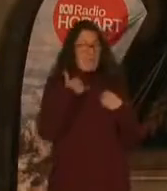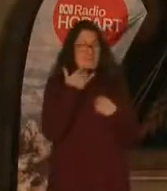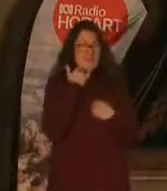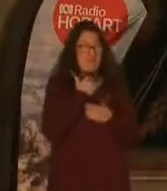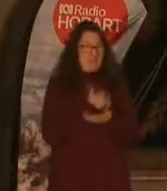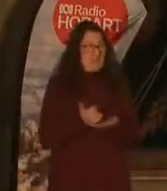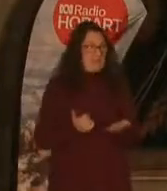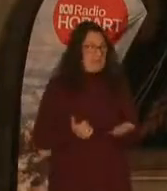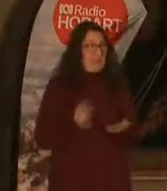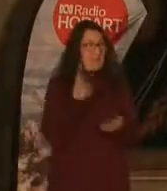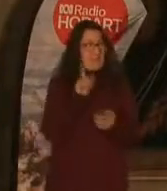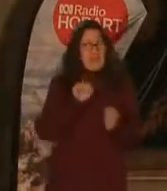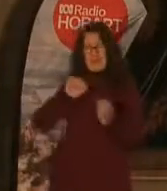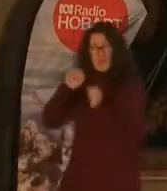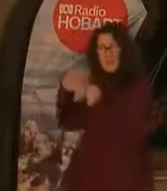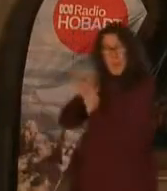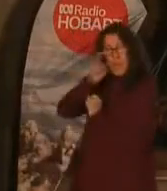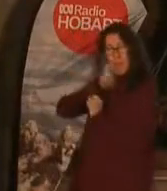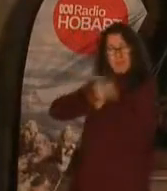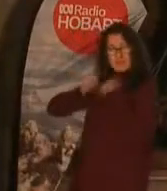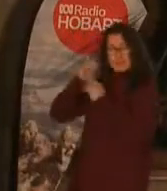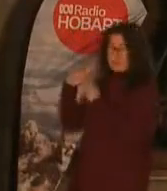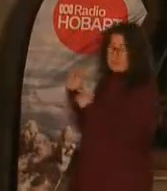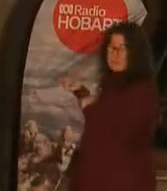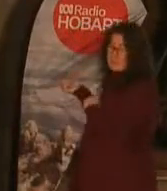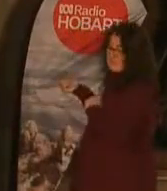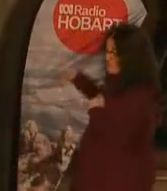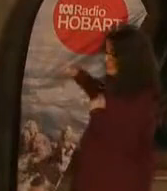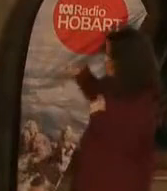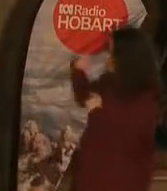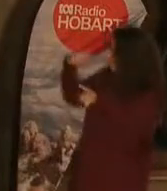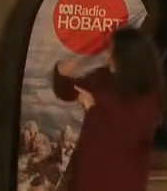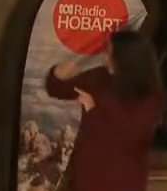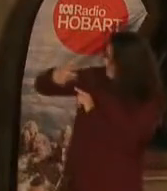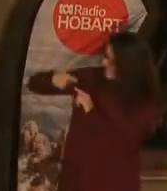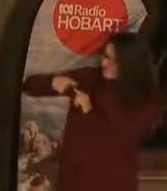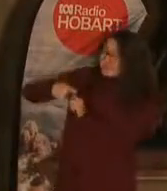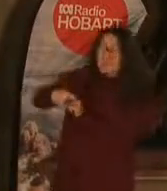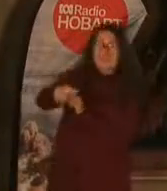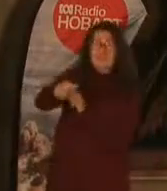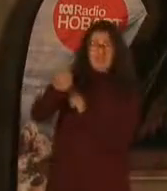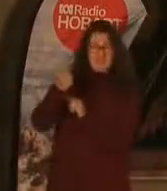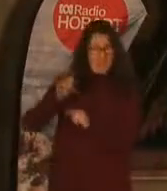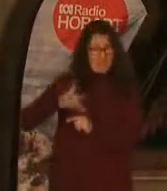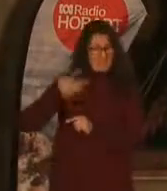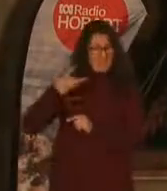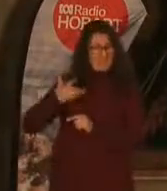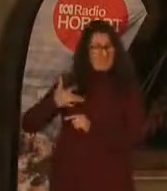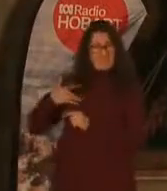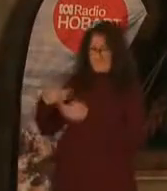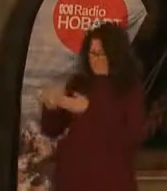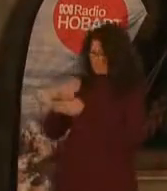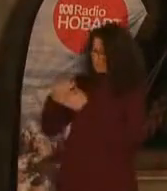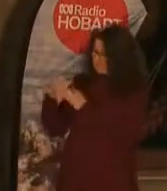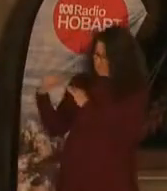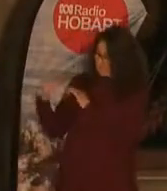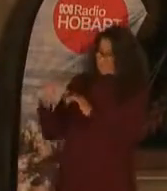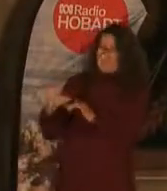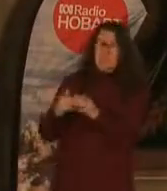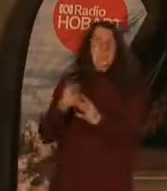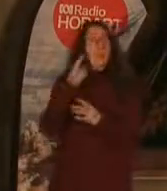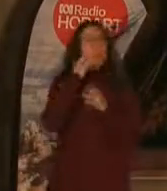the time. But yeah, I imagine that imagination played a huge part in that. And I was also thinking about